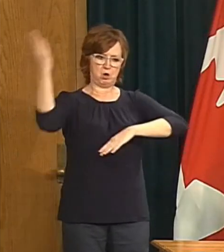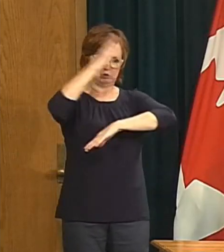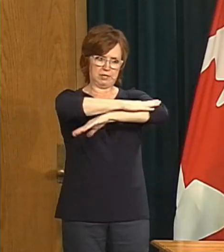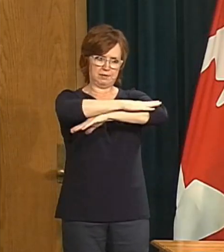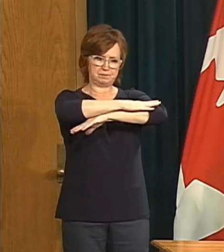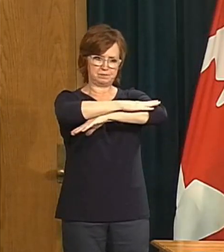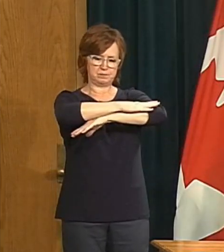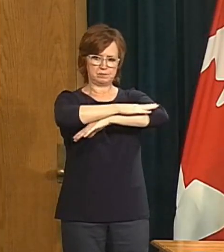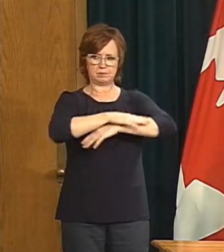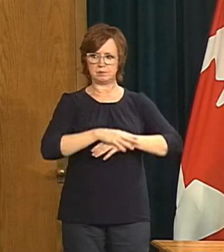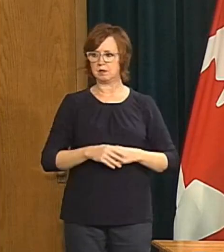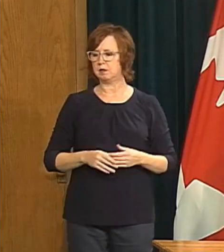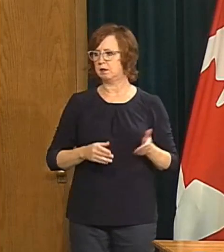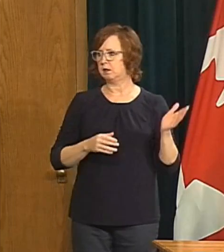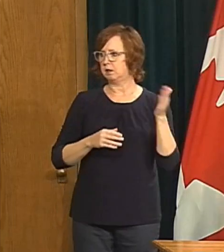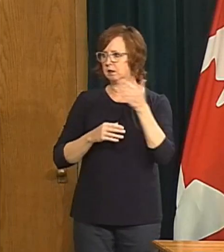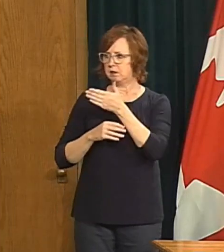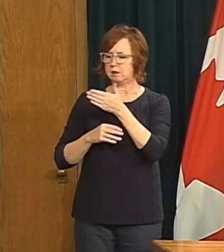Do you have a follow-up, Phil?